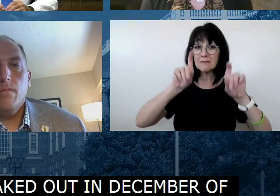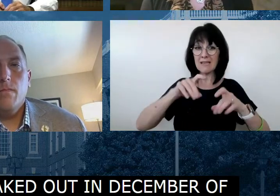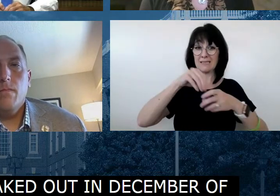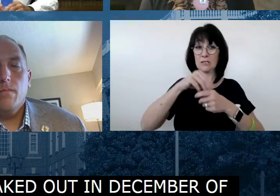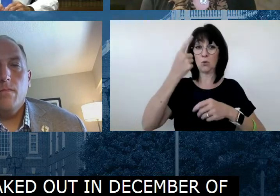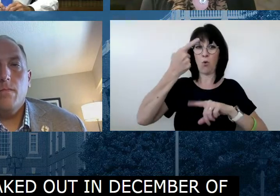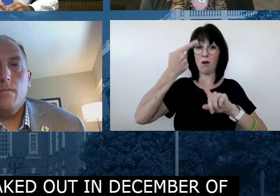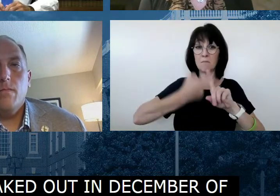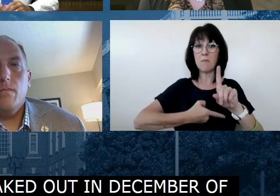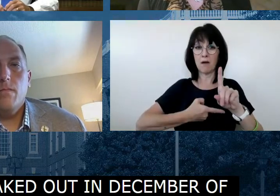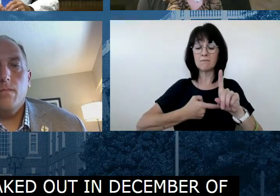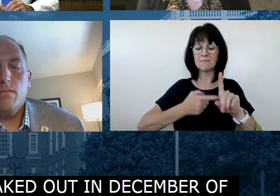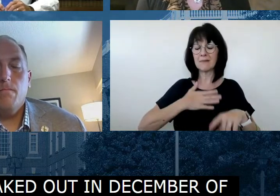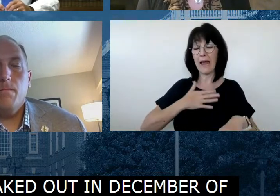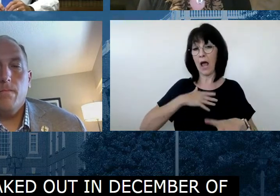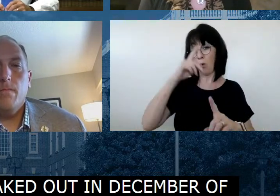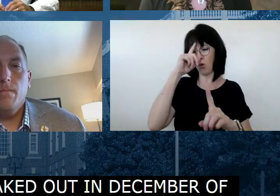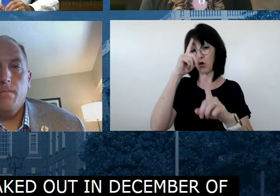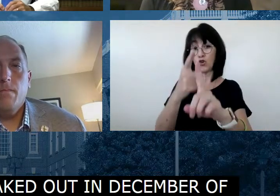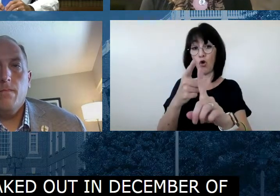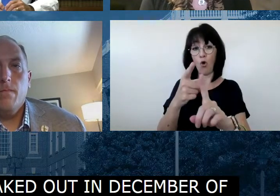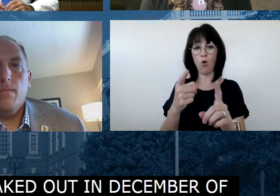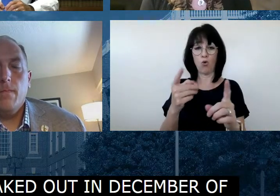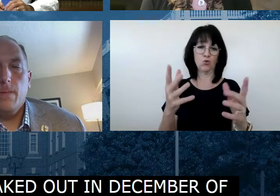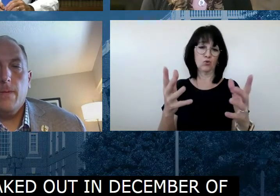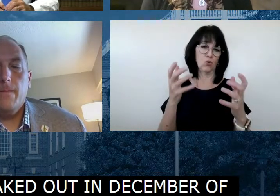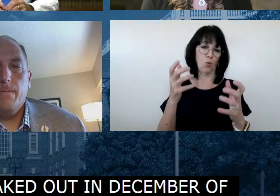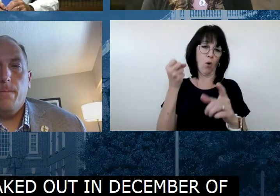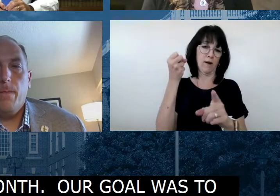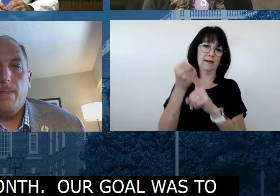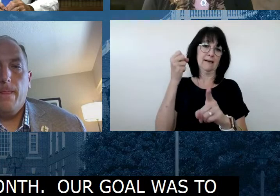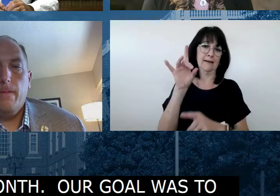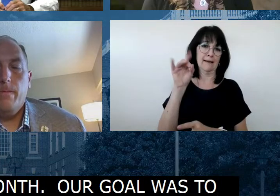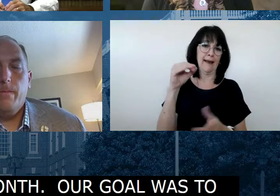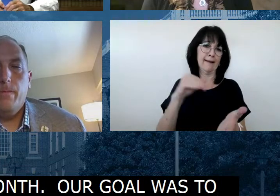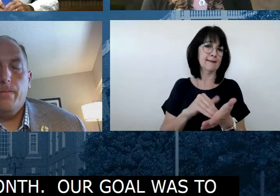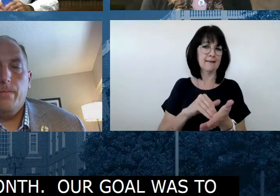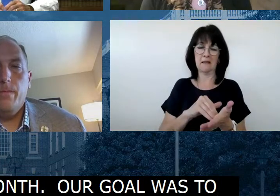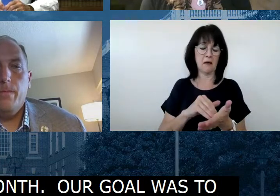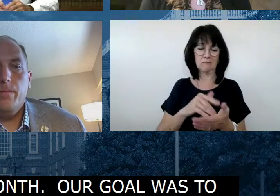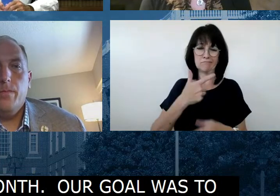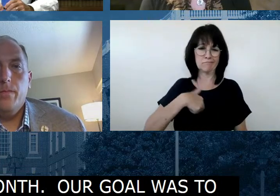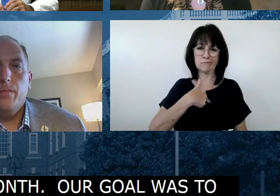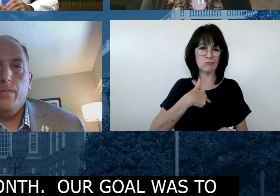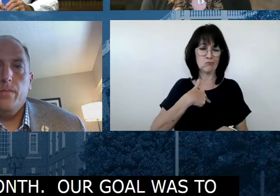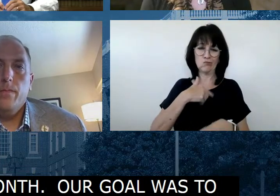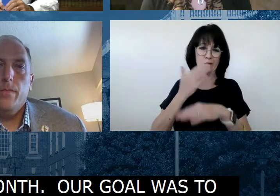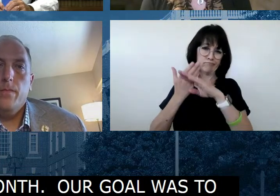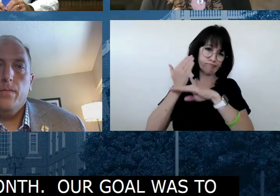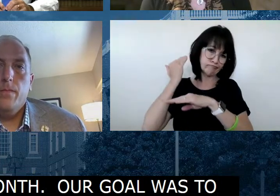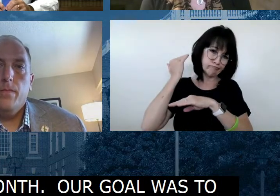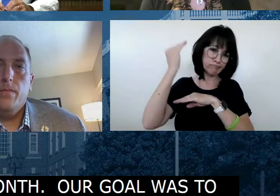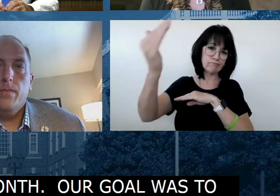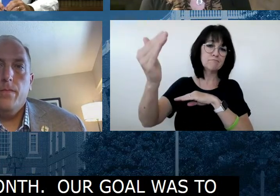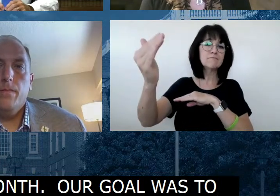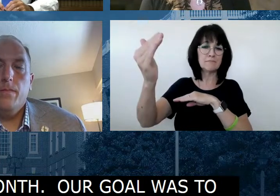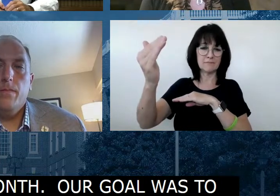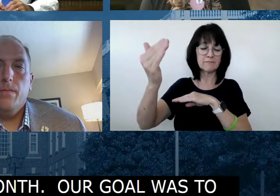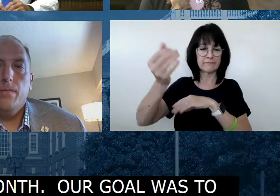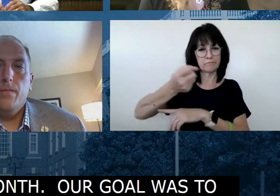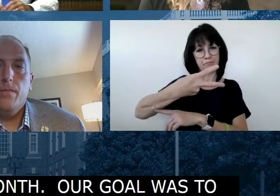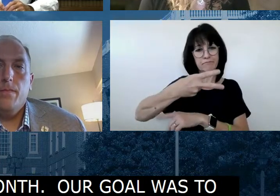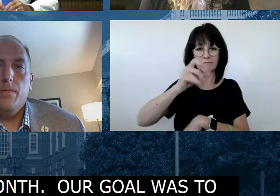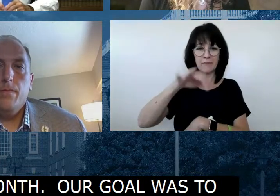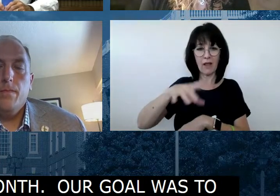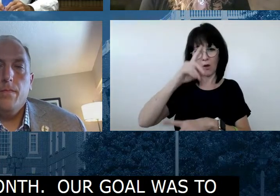get to 80,000, AJ, so we far exceeded the goal that we set for ourselves, thinking that that was a number